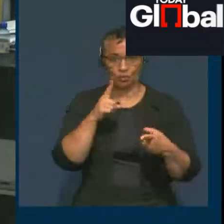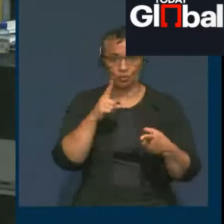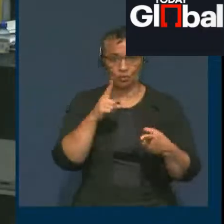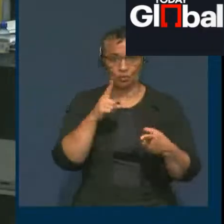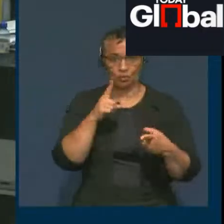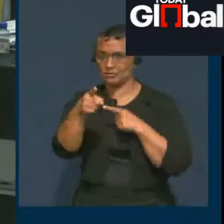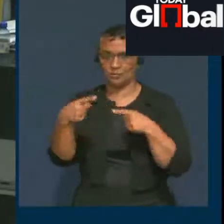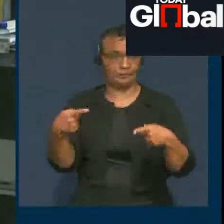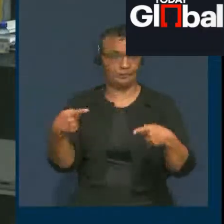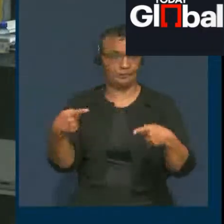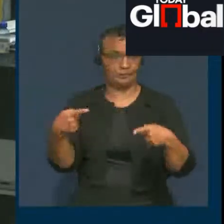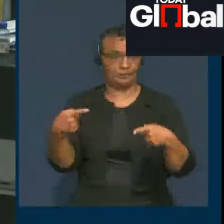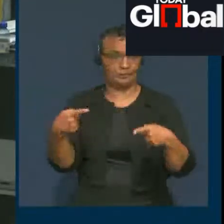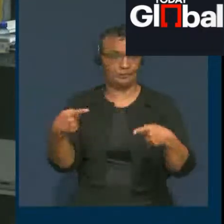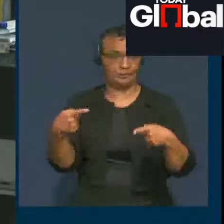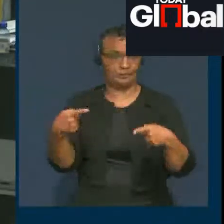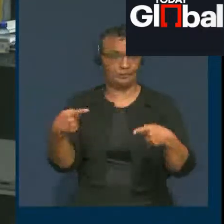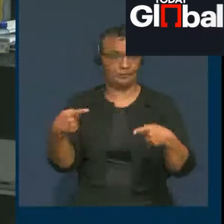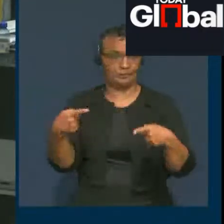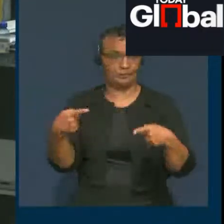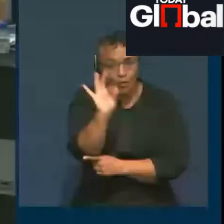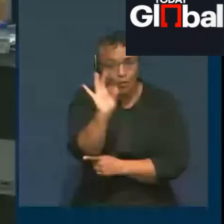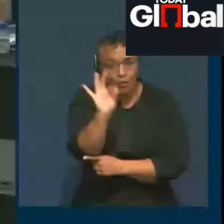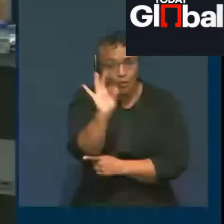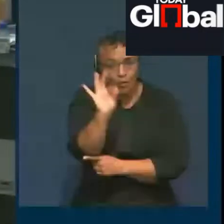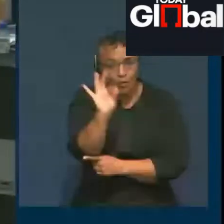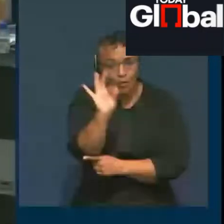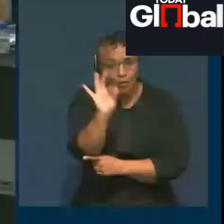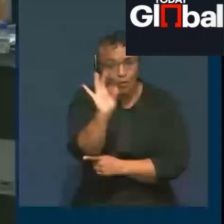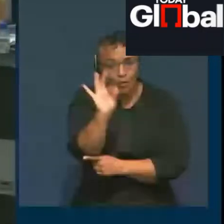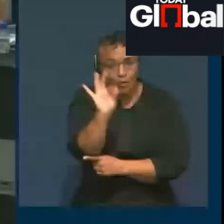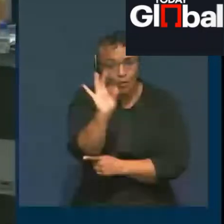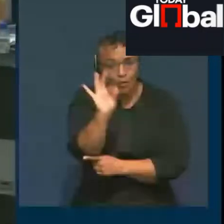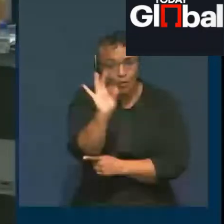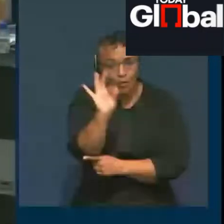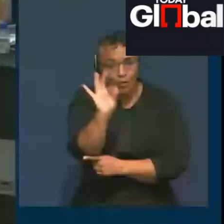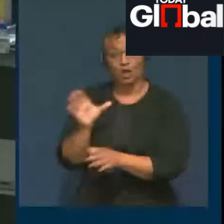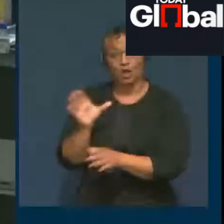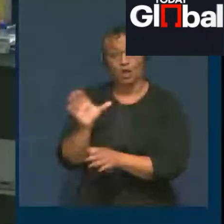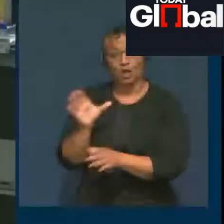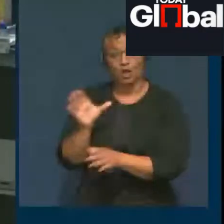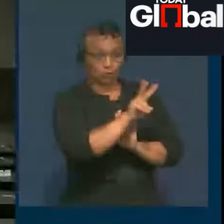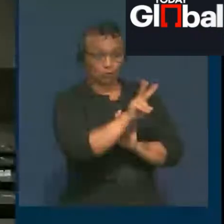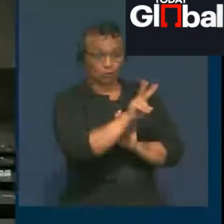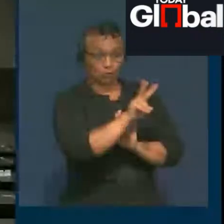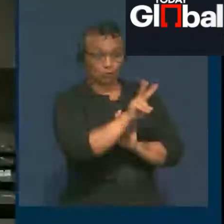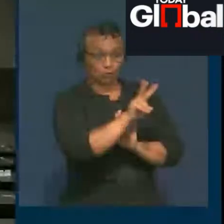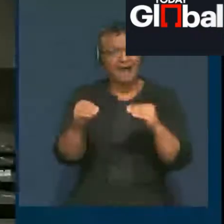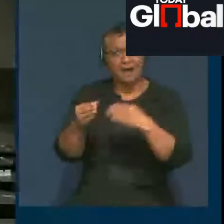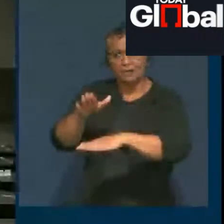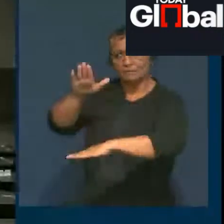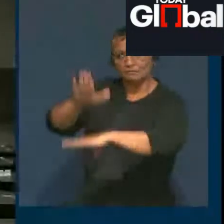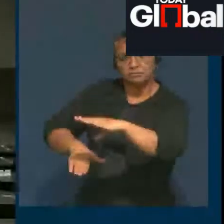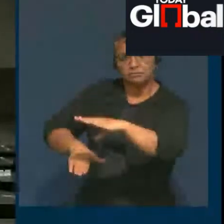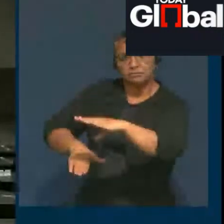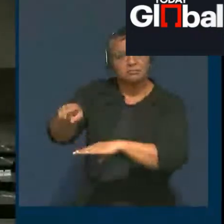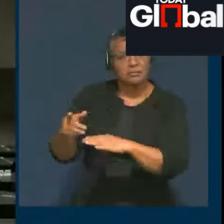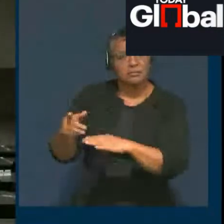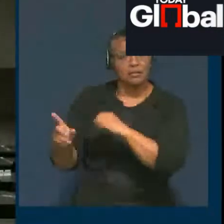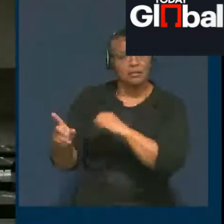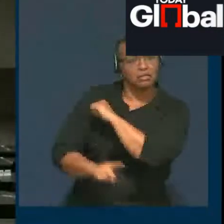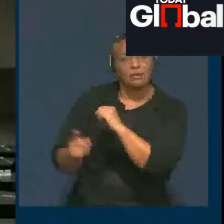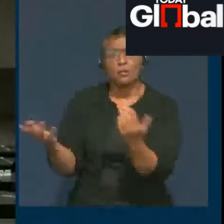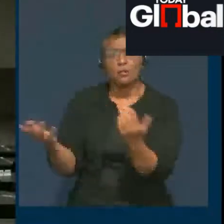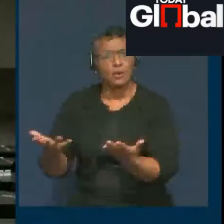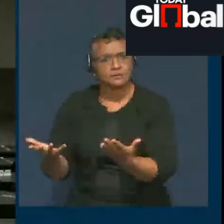punished? And these are the parties who do not uphold and respect Law 25. What are the punishment or sanctions that are applied?